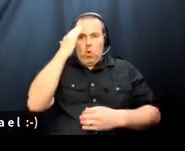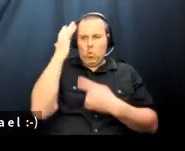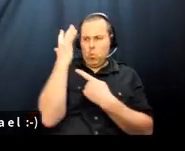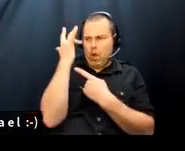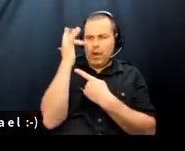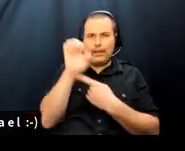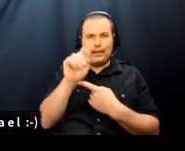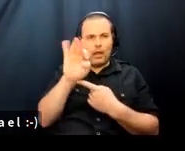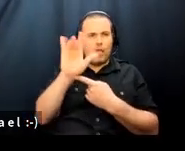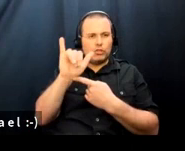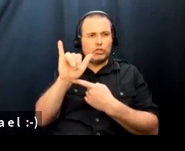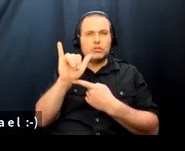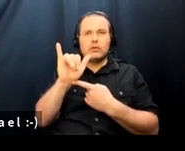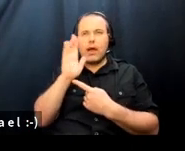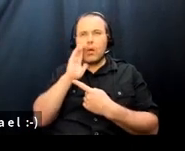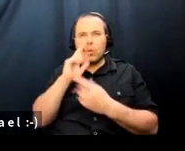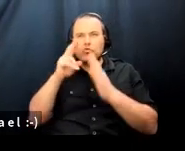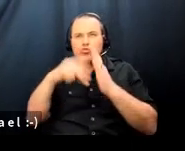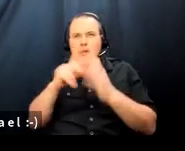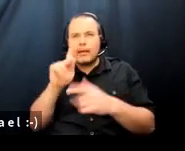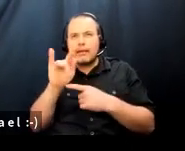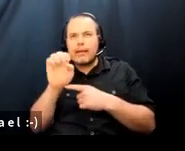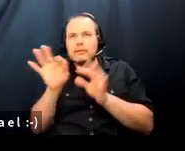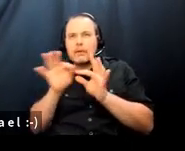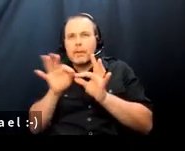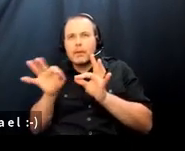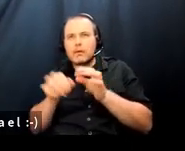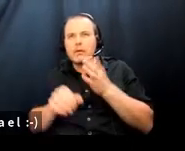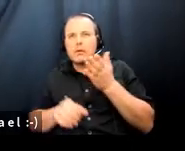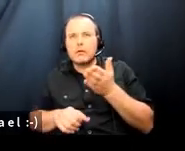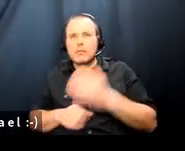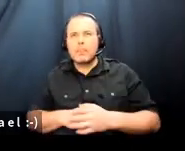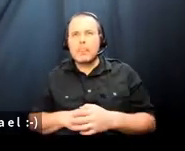I'm going to read Kate's comment.